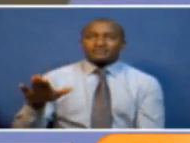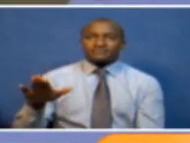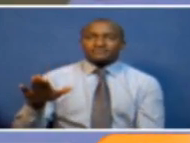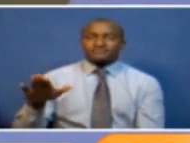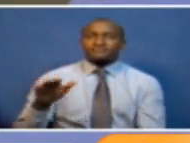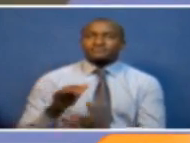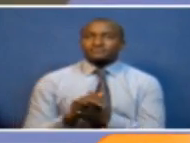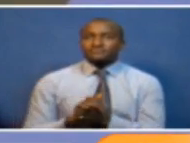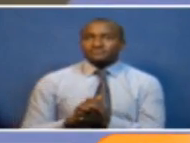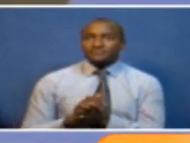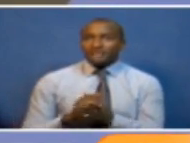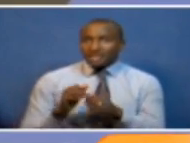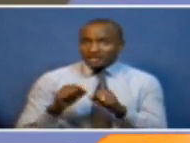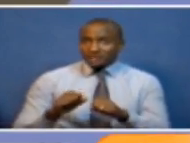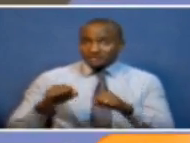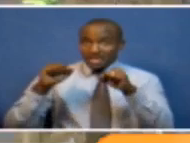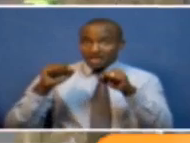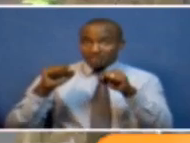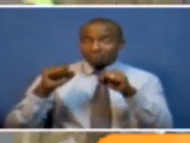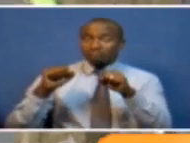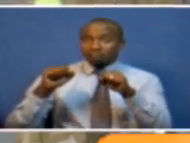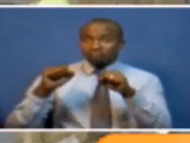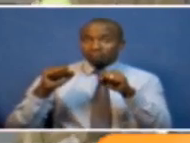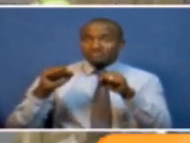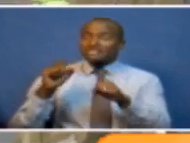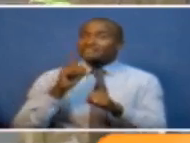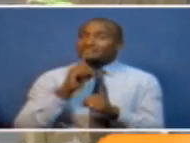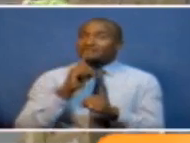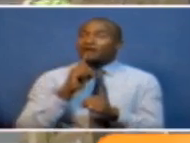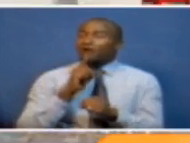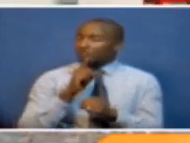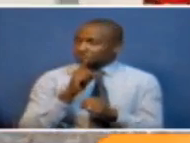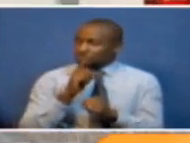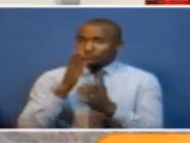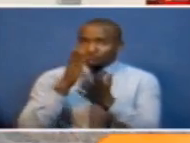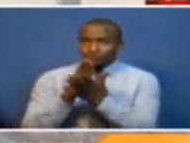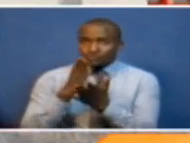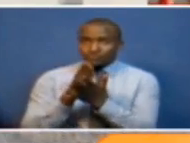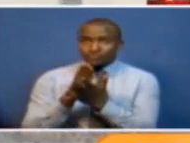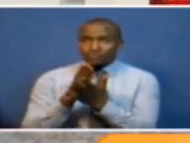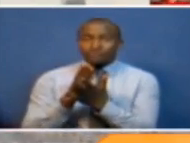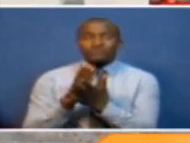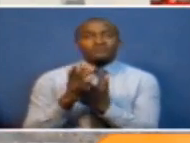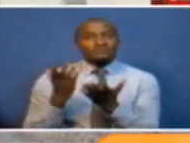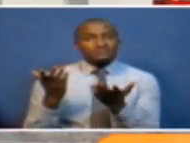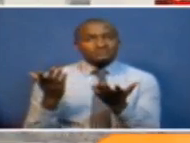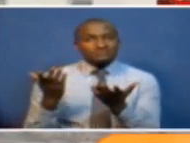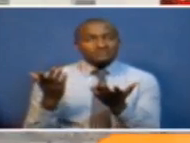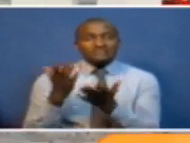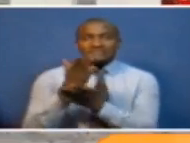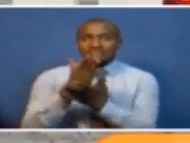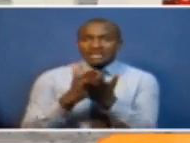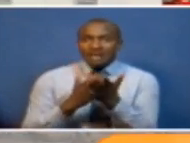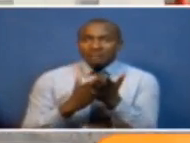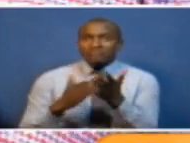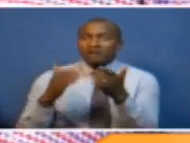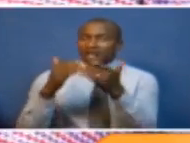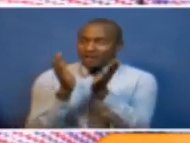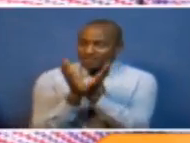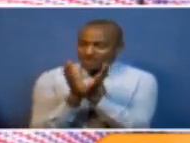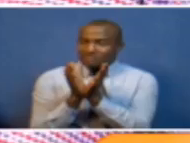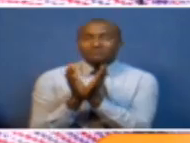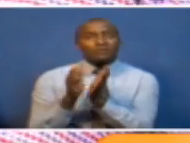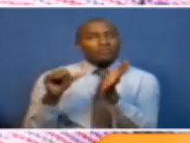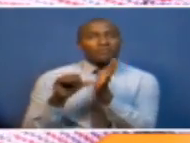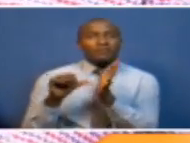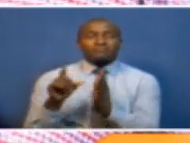Turkana Wind Power insists everyone has been let down by the incompetence of a greedy and selfish monopoly. Lake Turkana